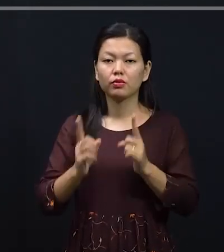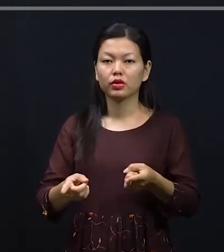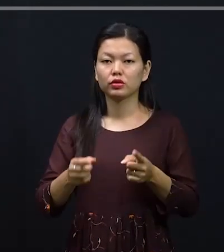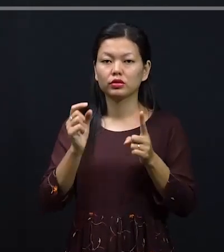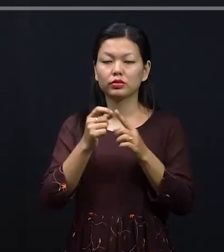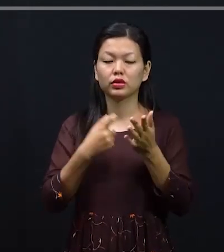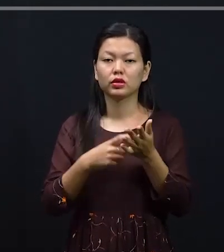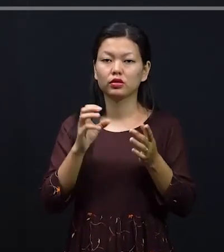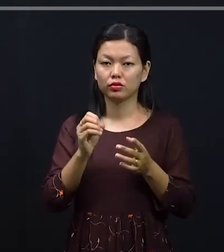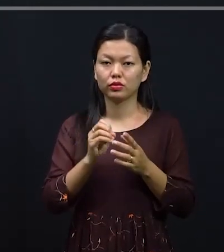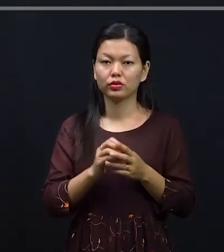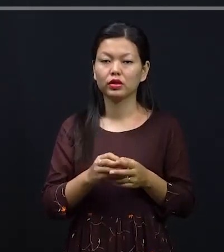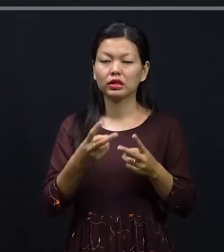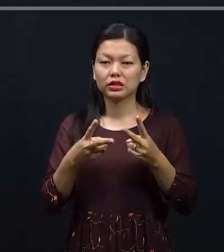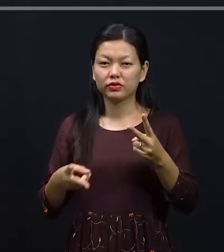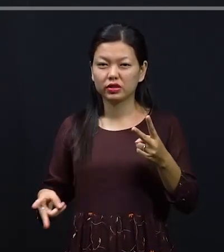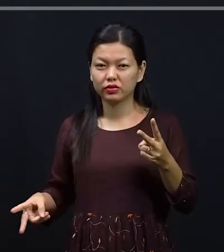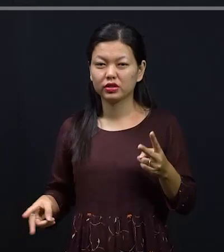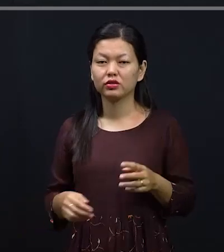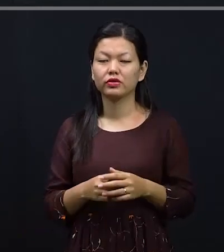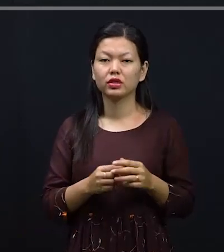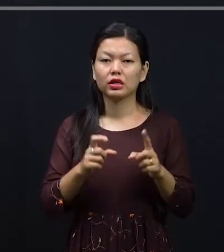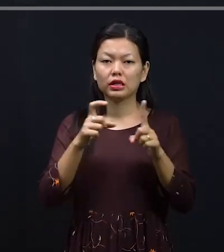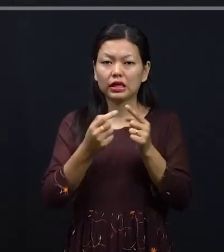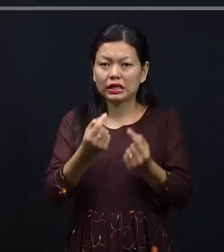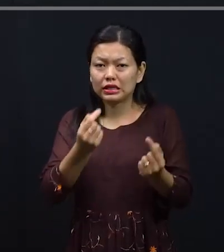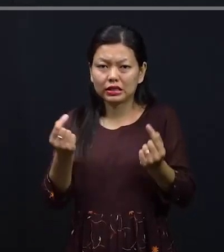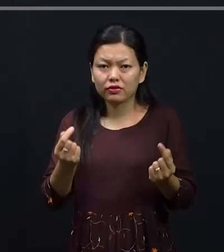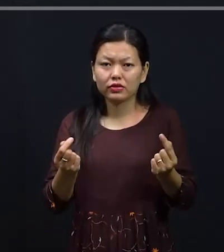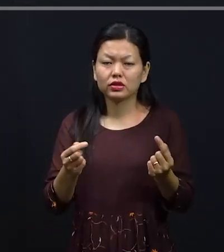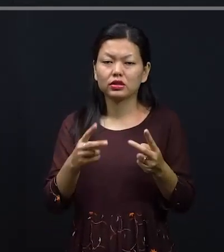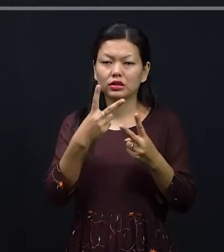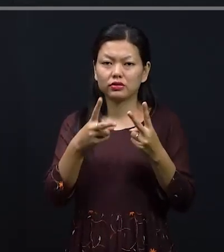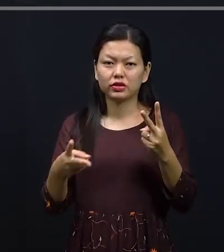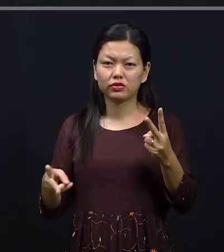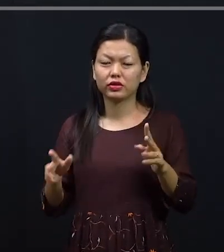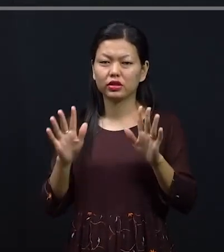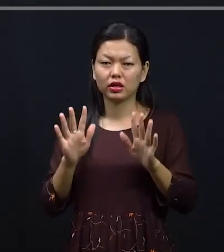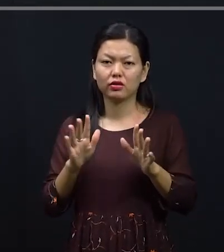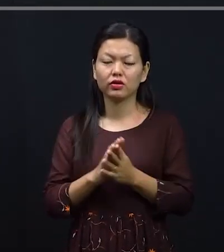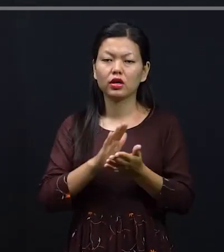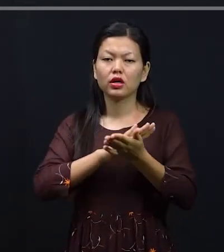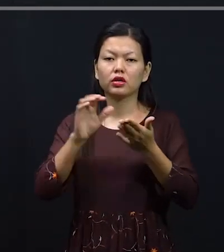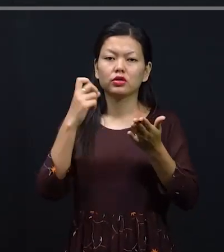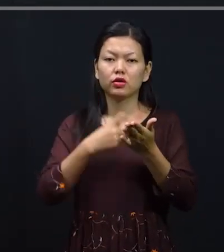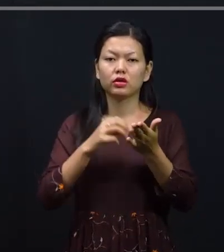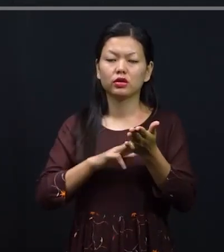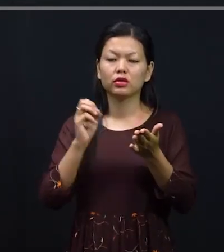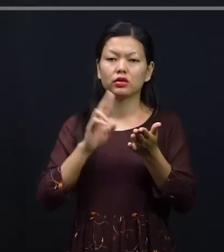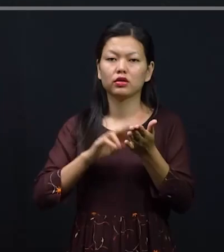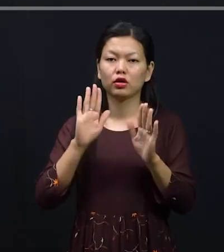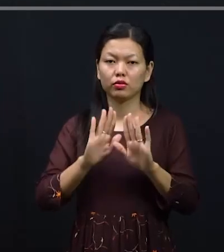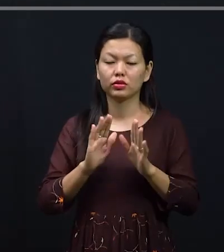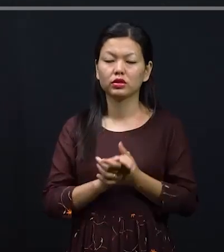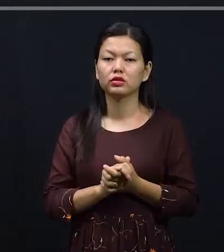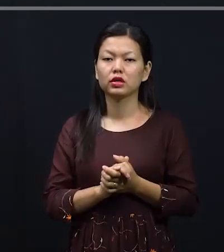proteins, because of its diverse nature, because they have a function to perform as enzymes, they have a function to perform as hormones, they have to